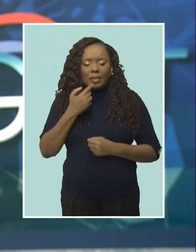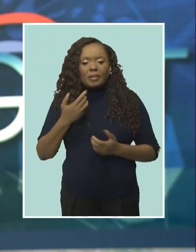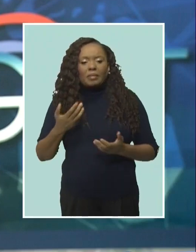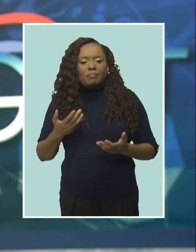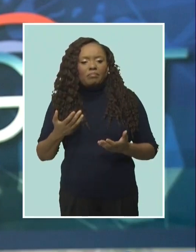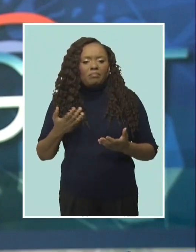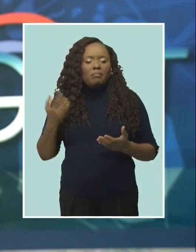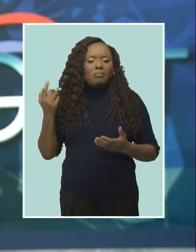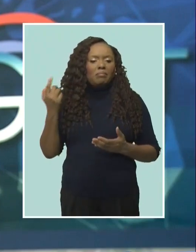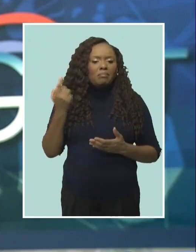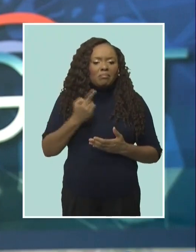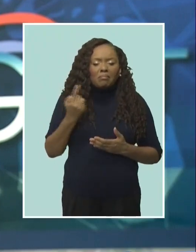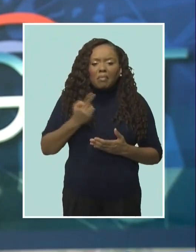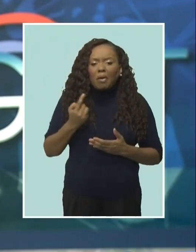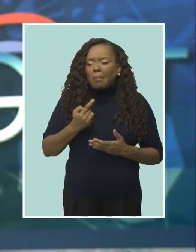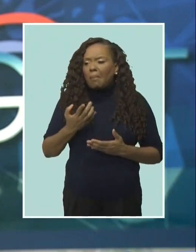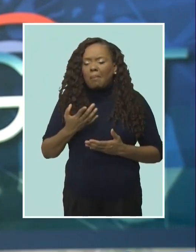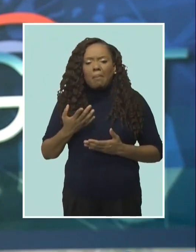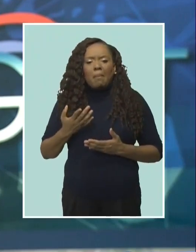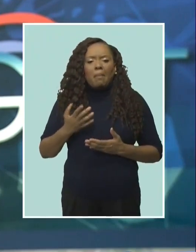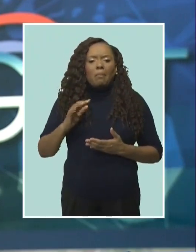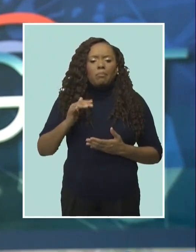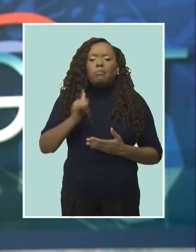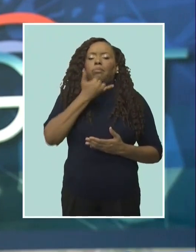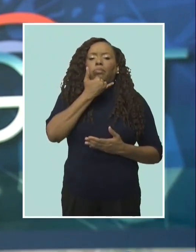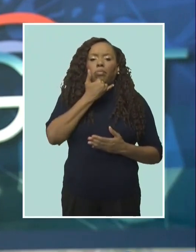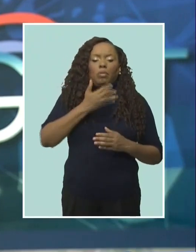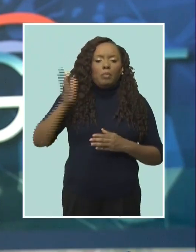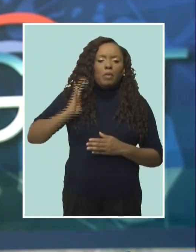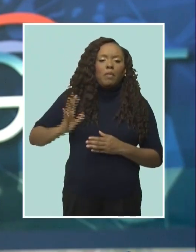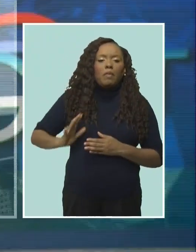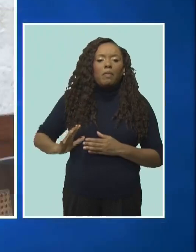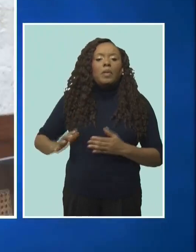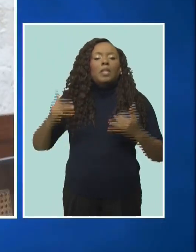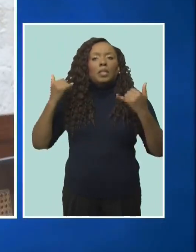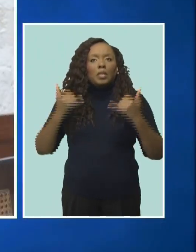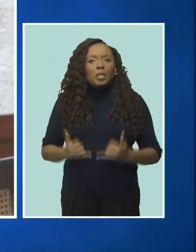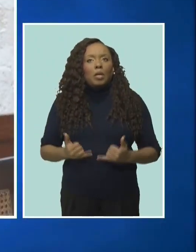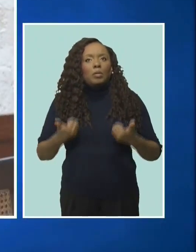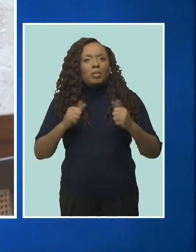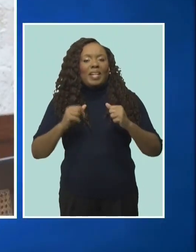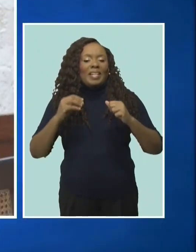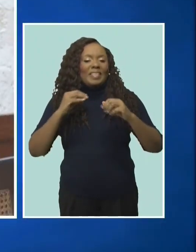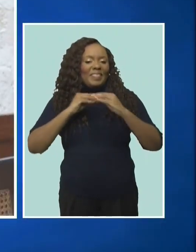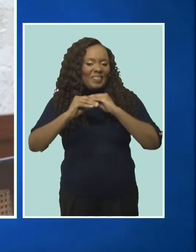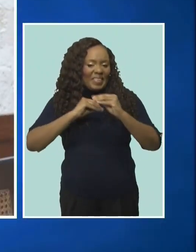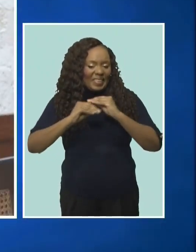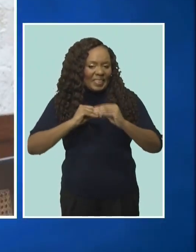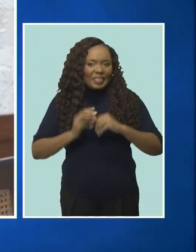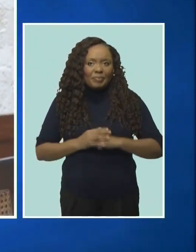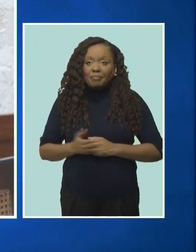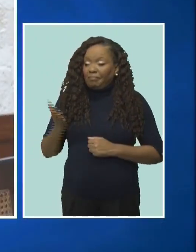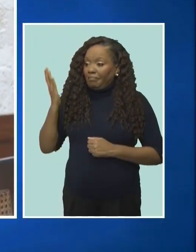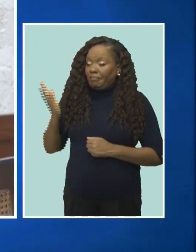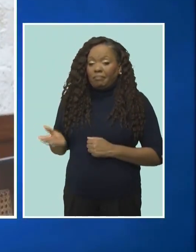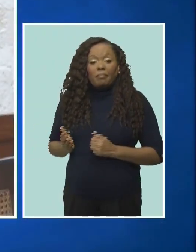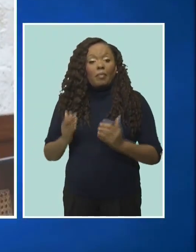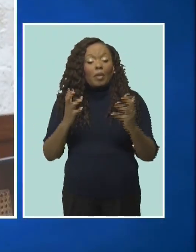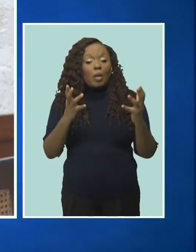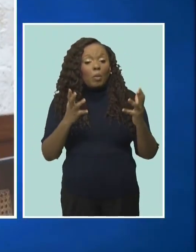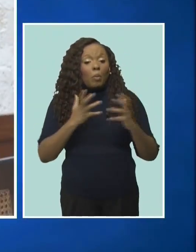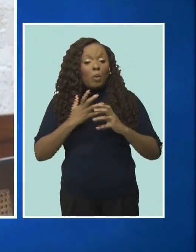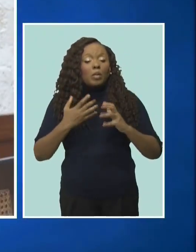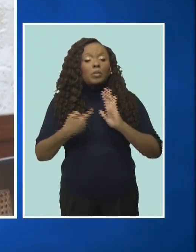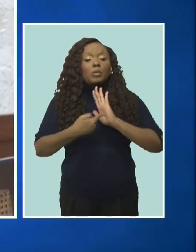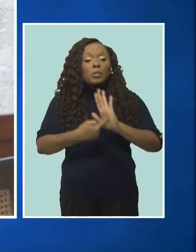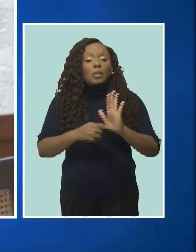something the island shouldn't have gotten wrong in the first place. I just want to use this as an example to make the point